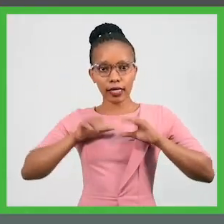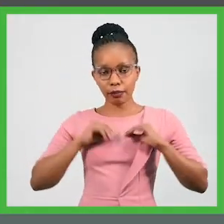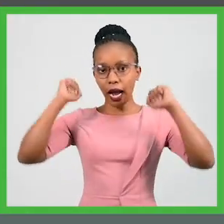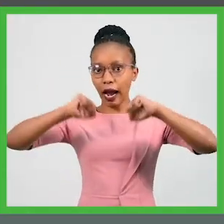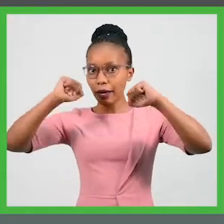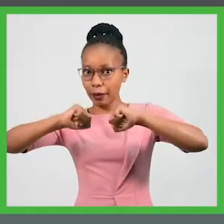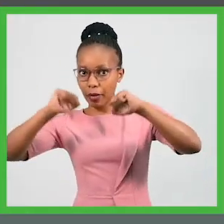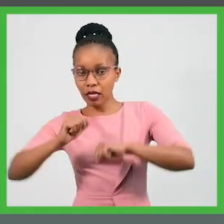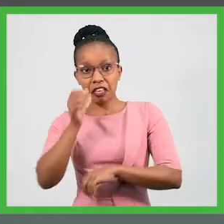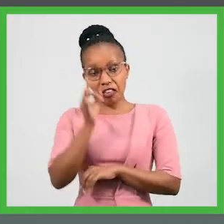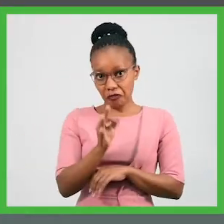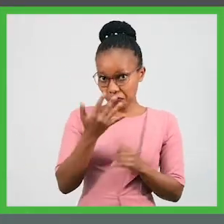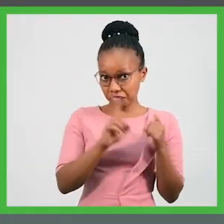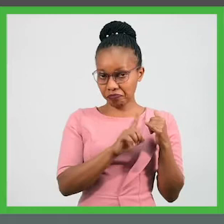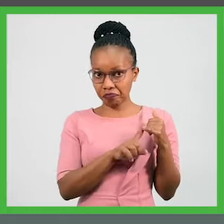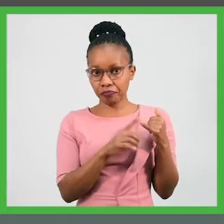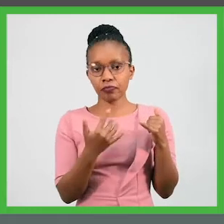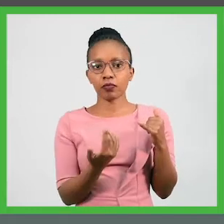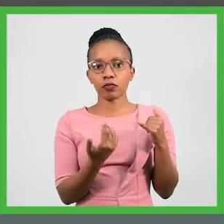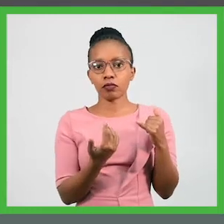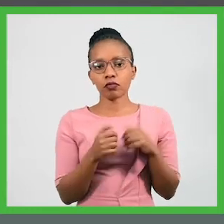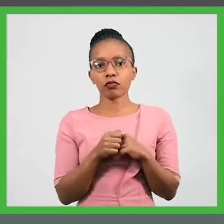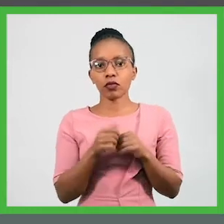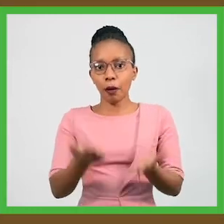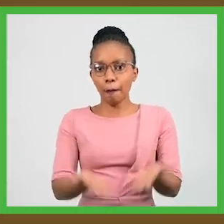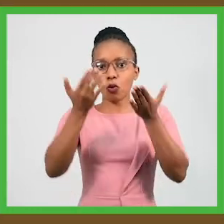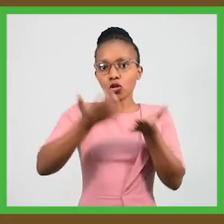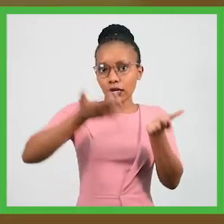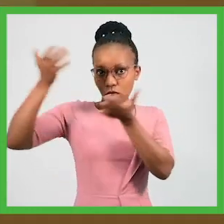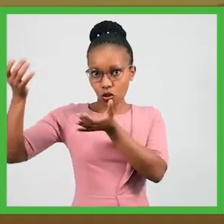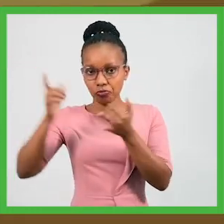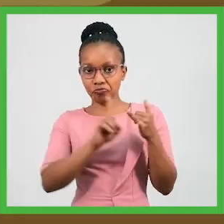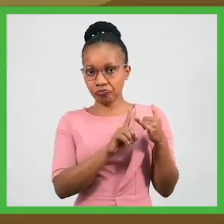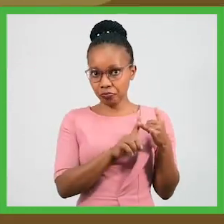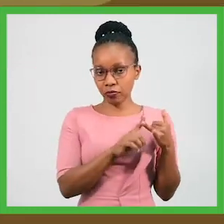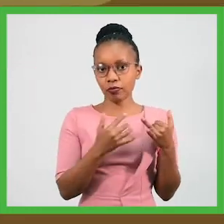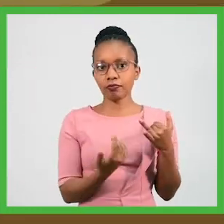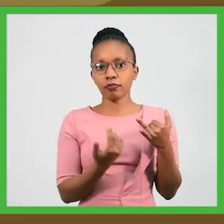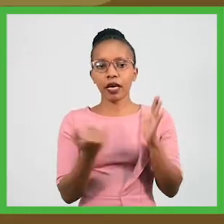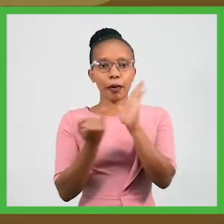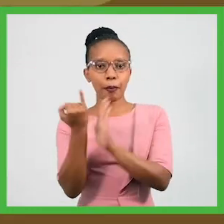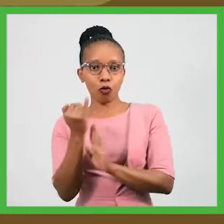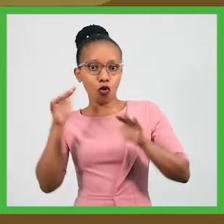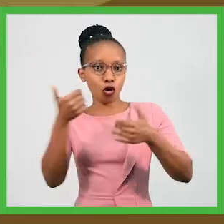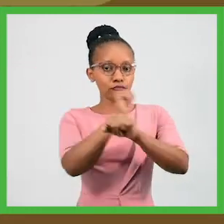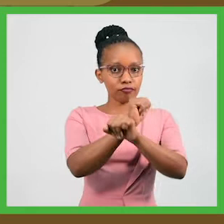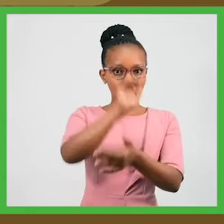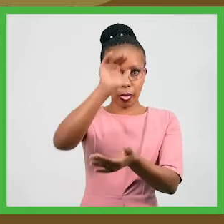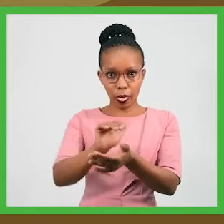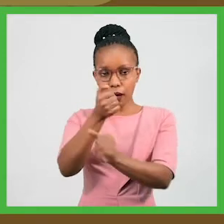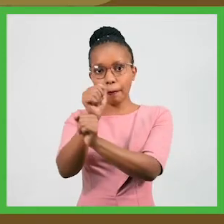agreements so long as they 1. Maintain or promote exports, 2. Improve or prevent a decline